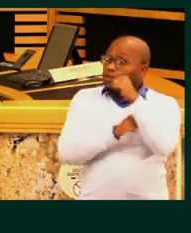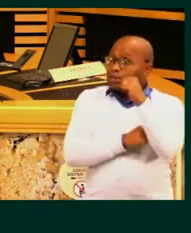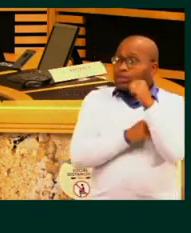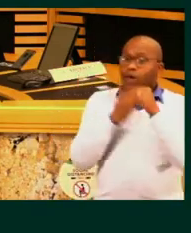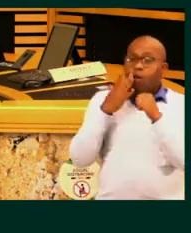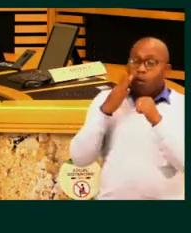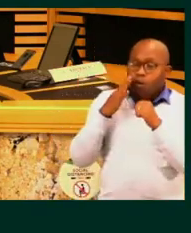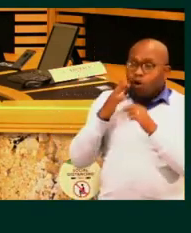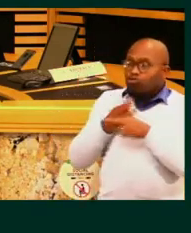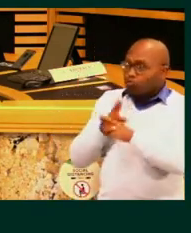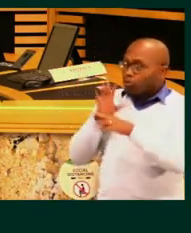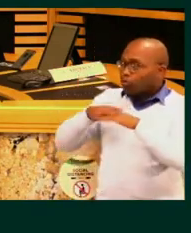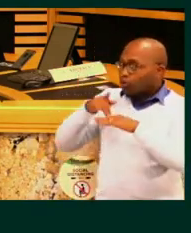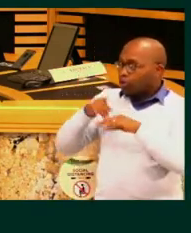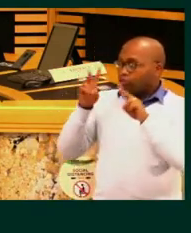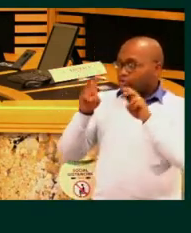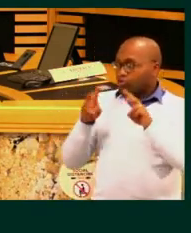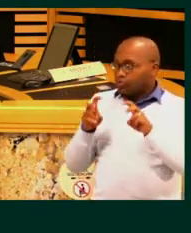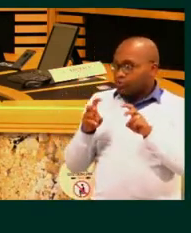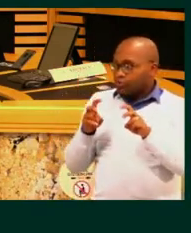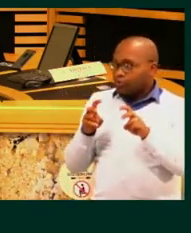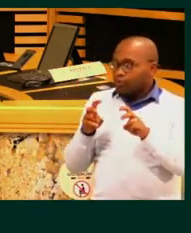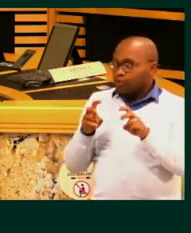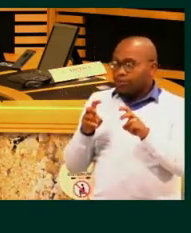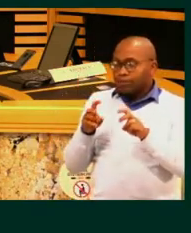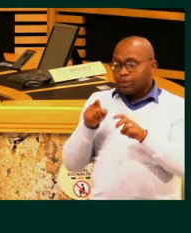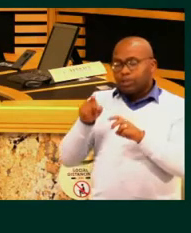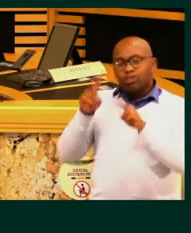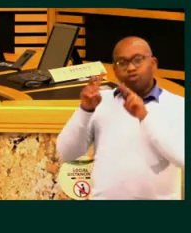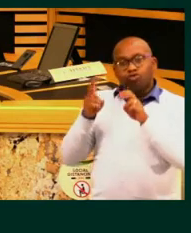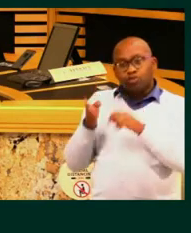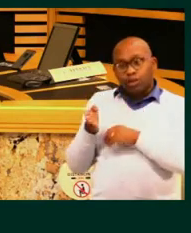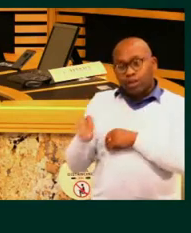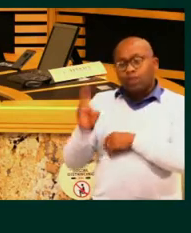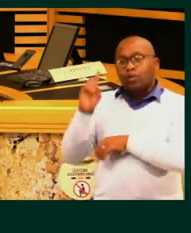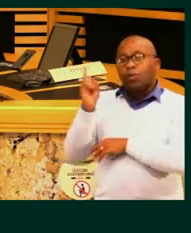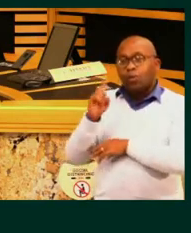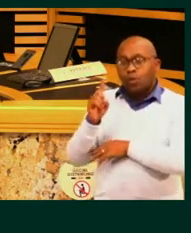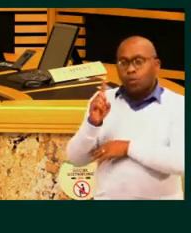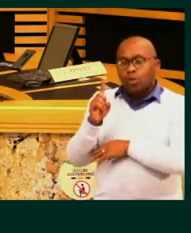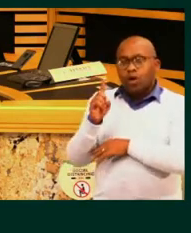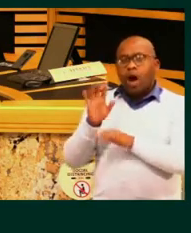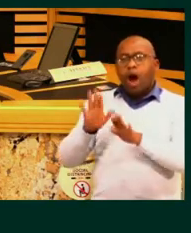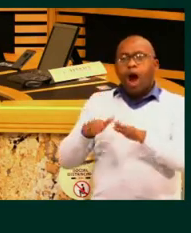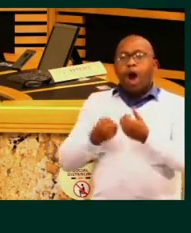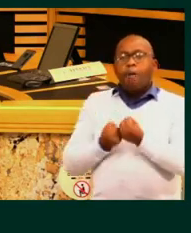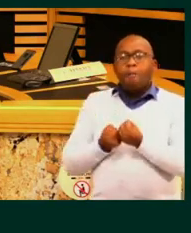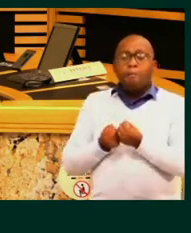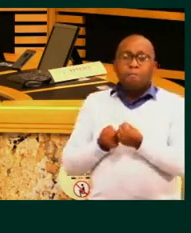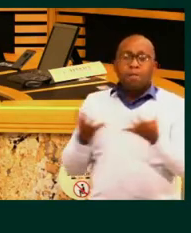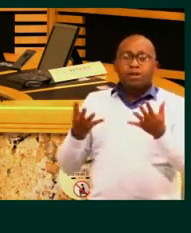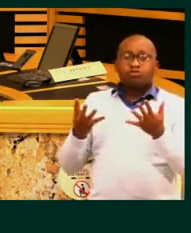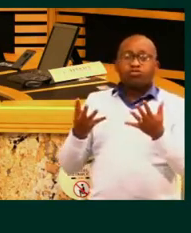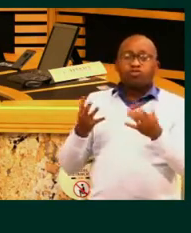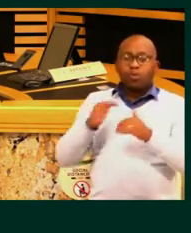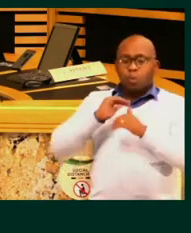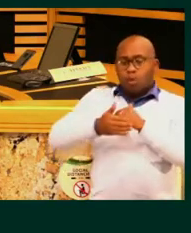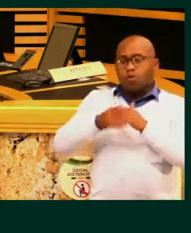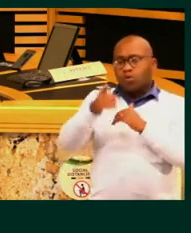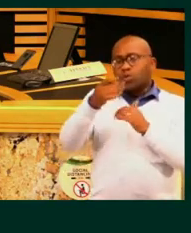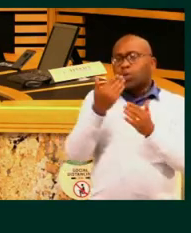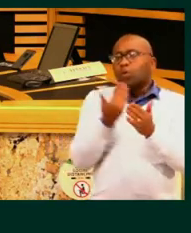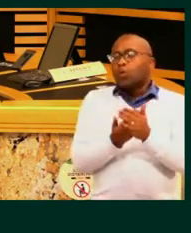protect the victim from the gbv the issue here is that how much protection are you giving to the innocent person who is